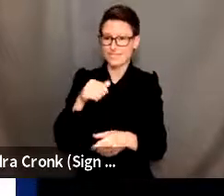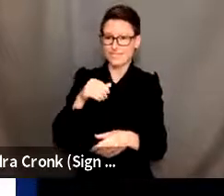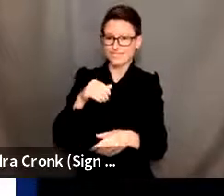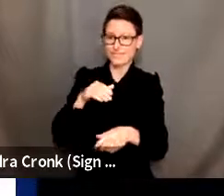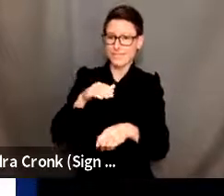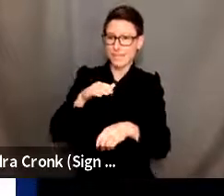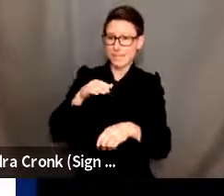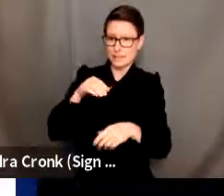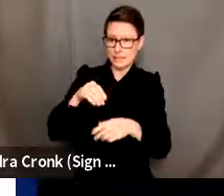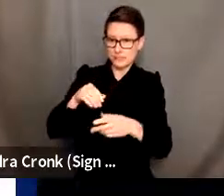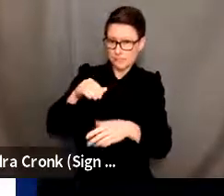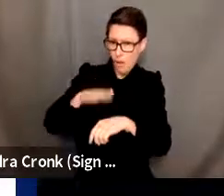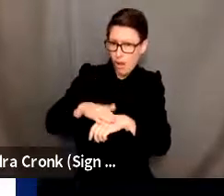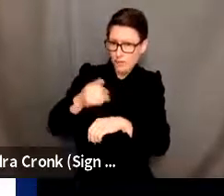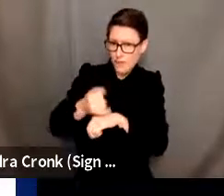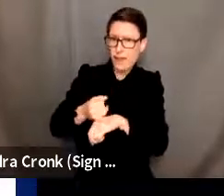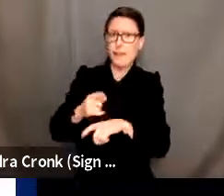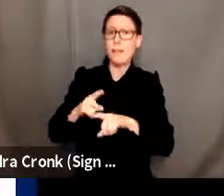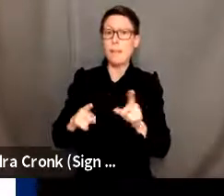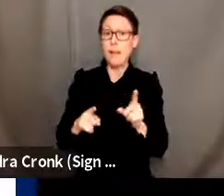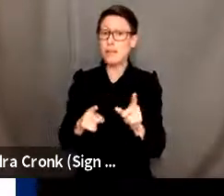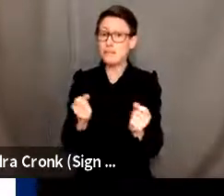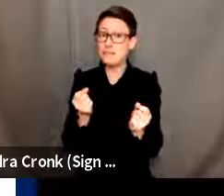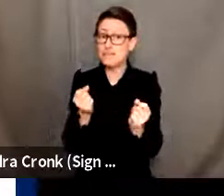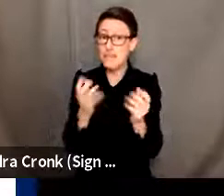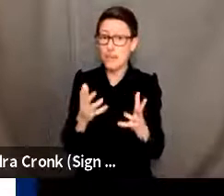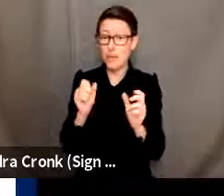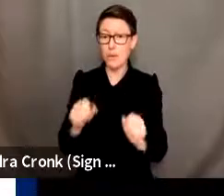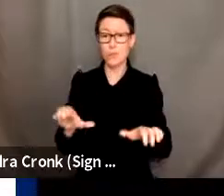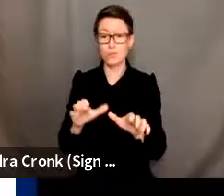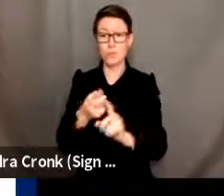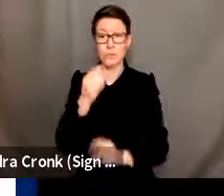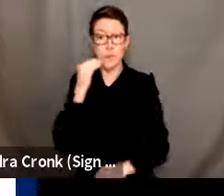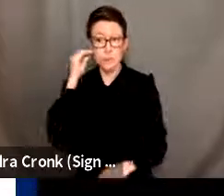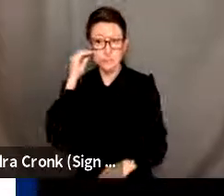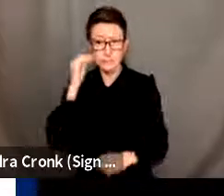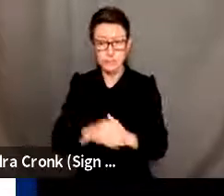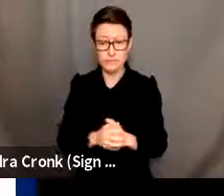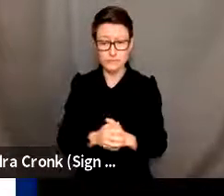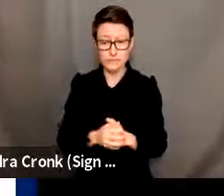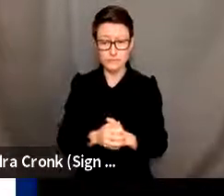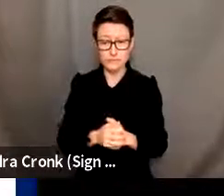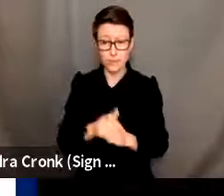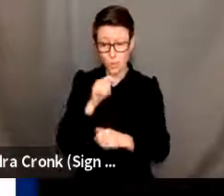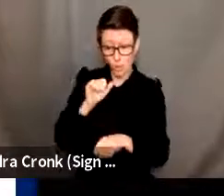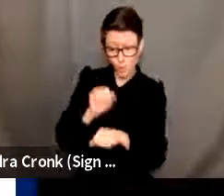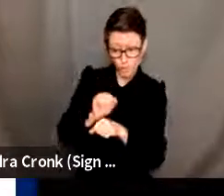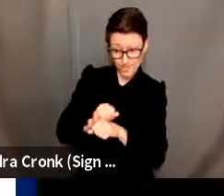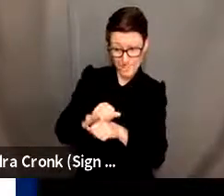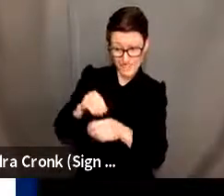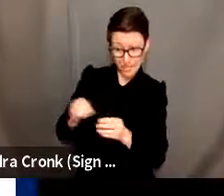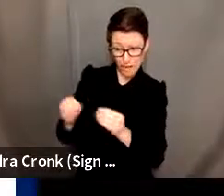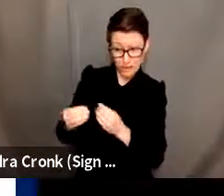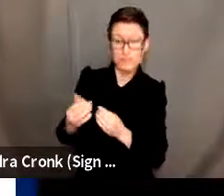that are related to these at home. Most of our students who work on site prefer to work in the cattery and